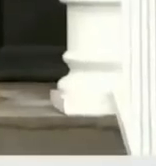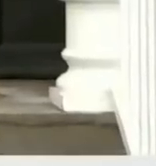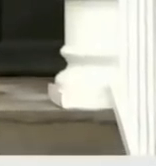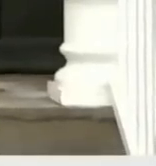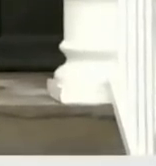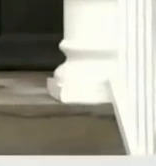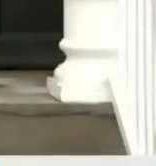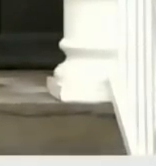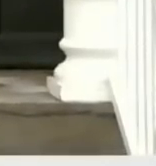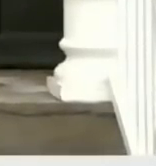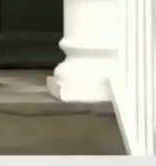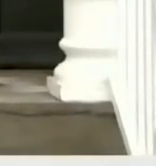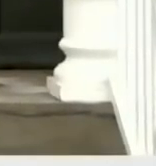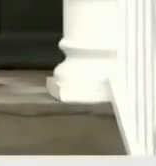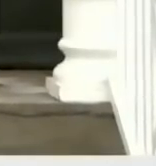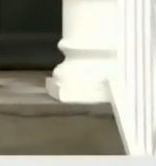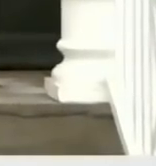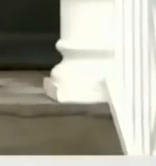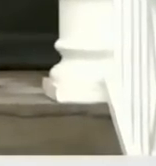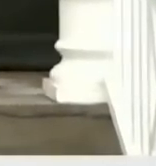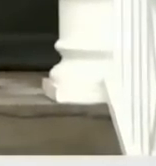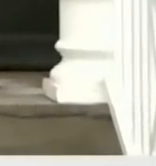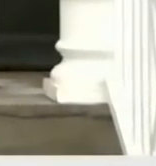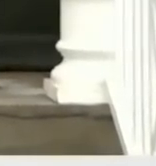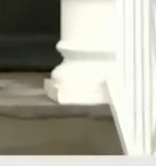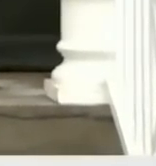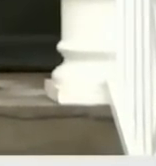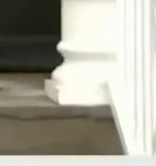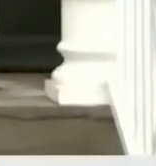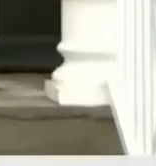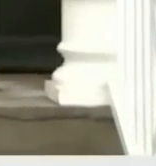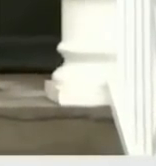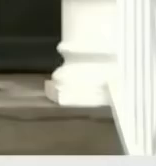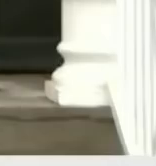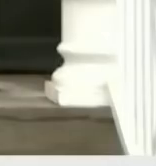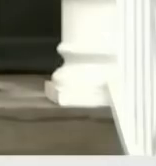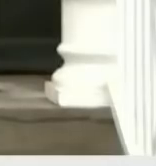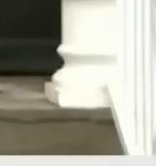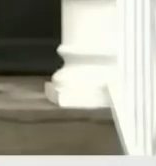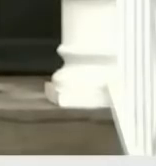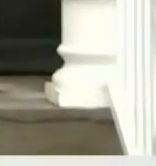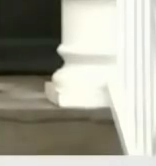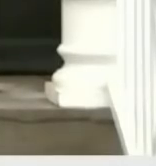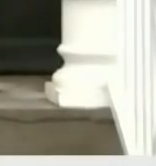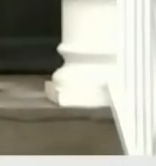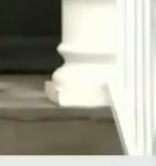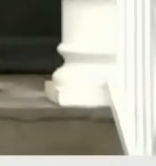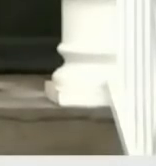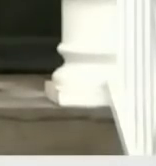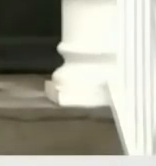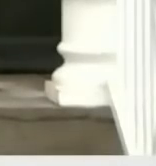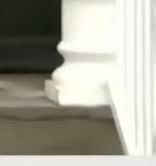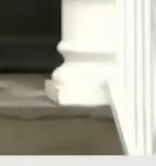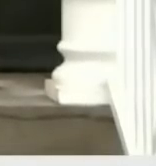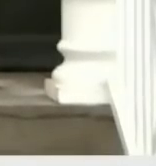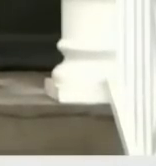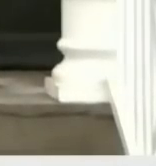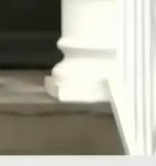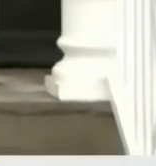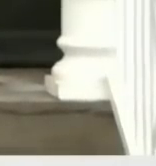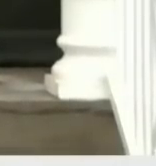Bonjour à tous. Hello, everyone. I want to start today with news about changes to our Liberal cabinet team. This